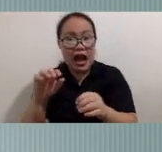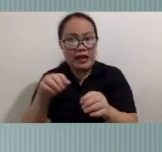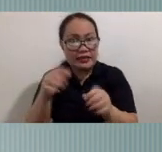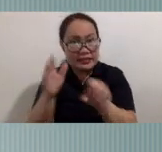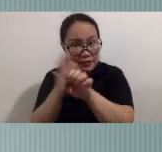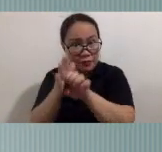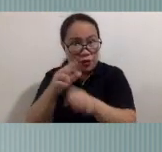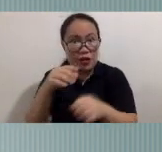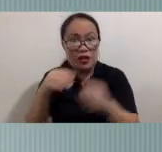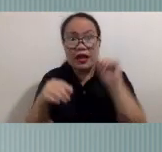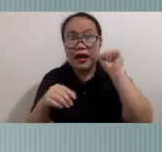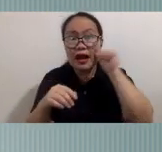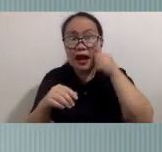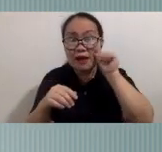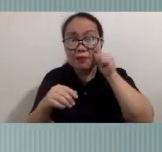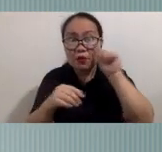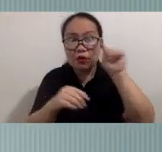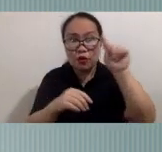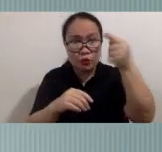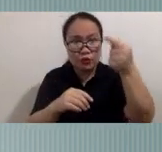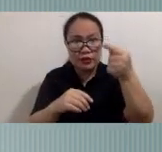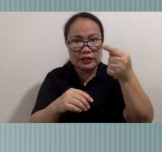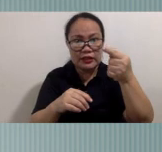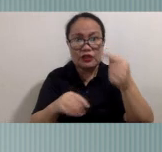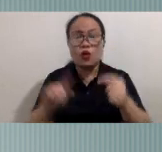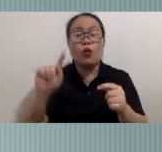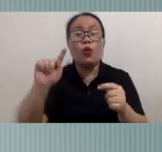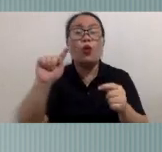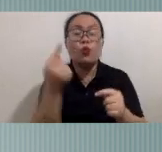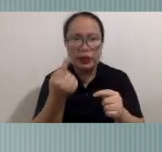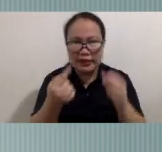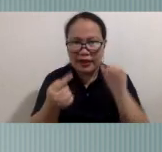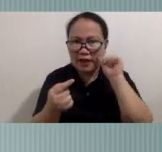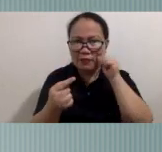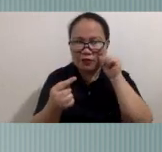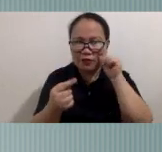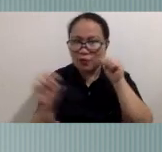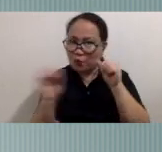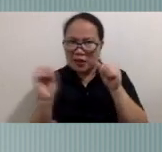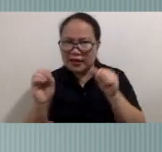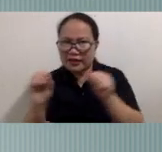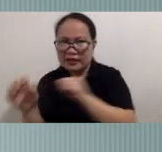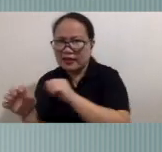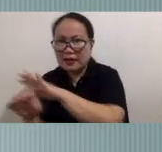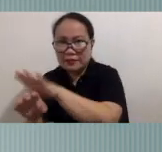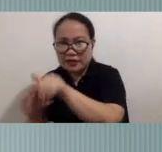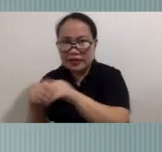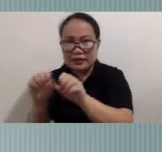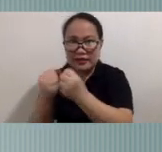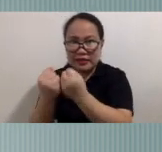apple only. So, apple lang, walang part ni set B. Okay?